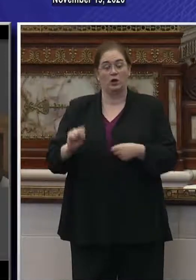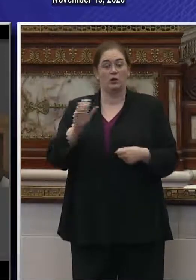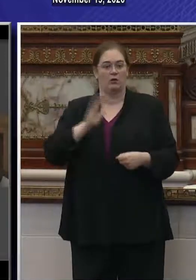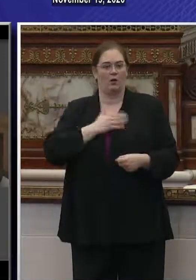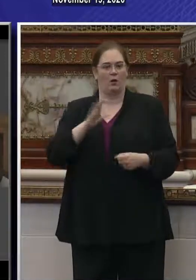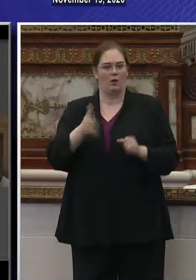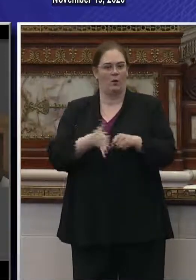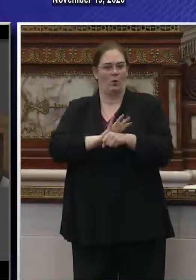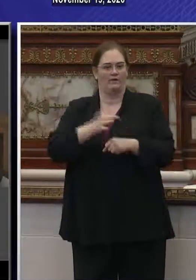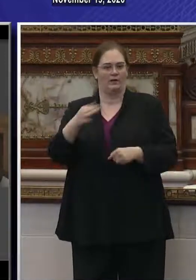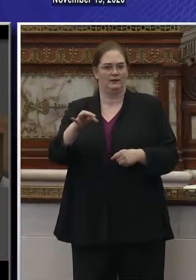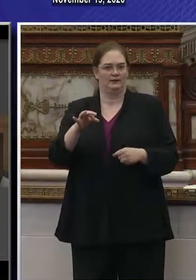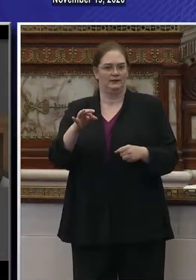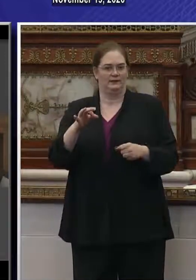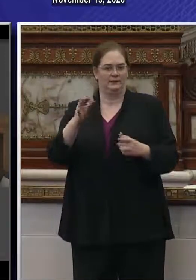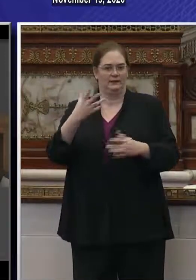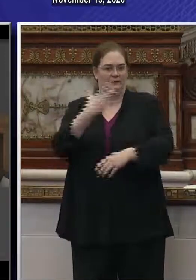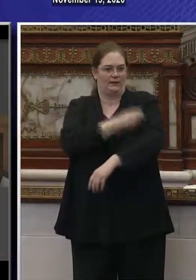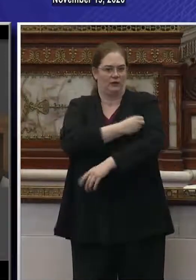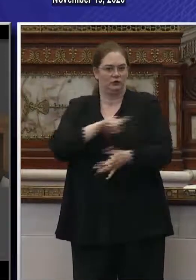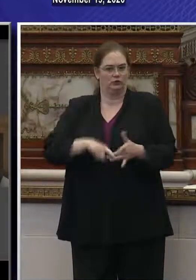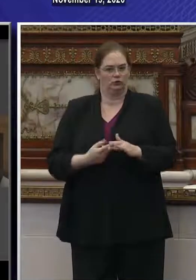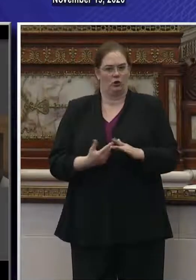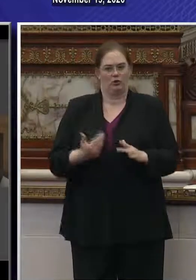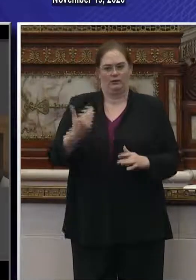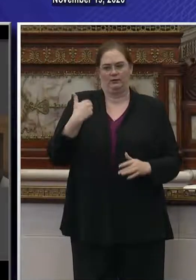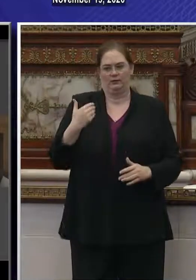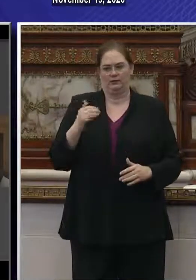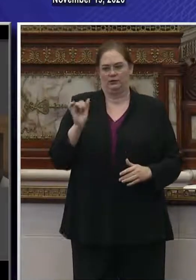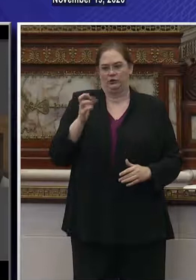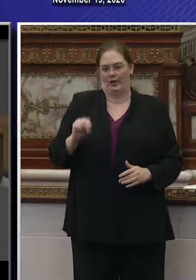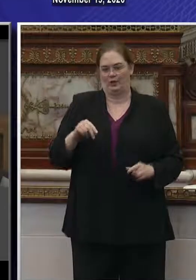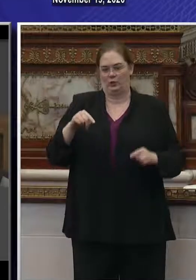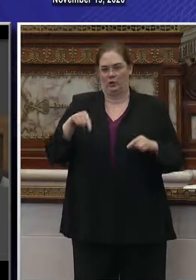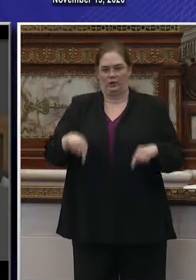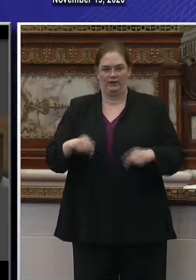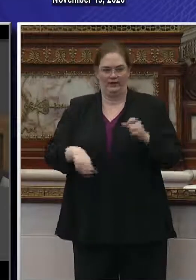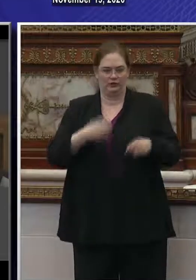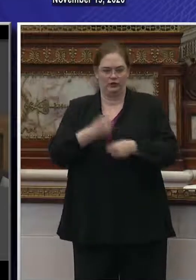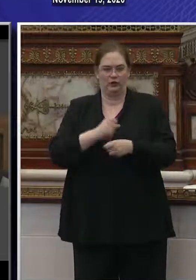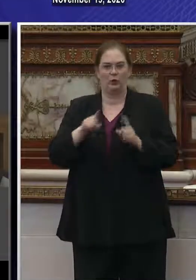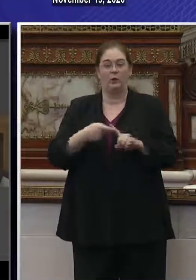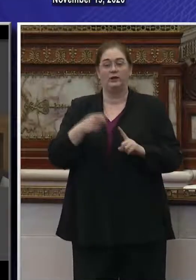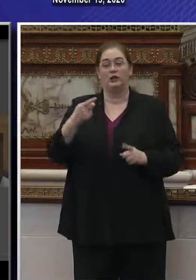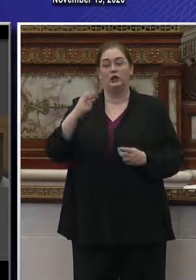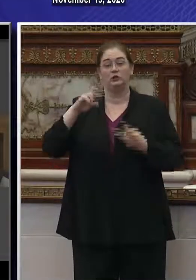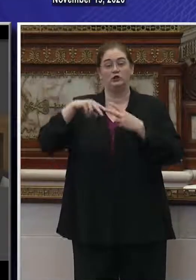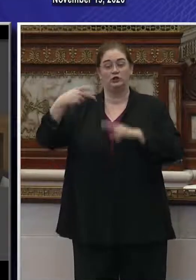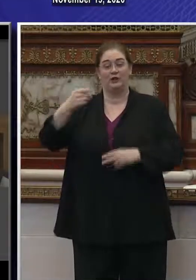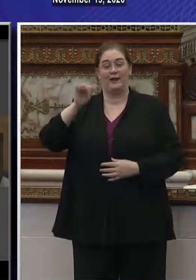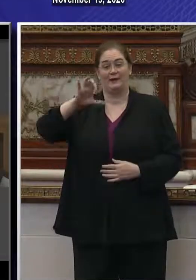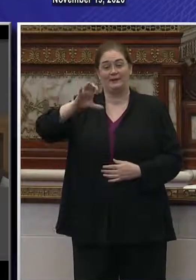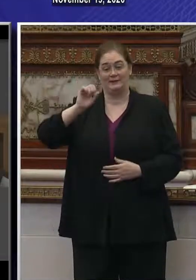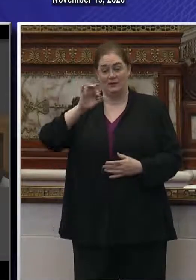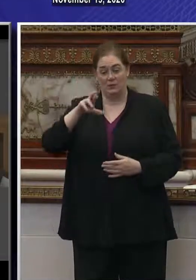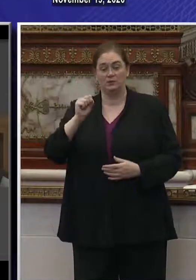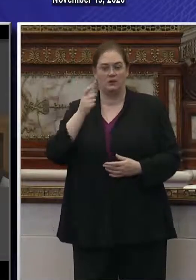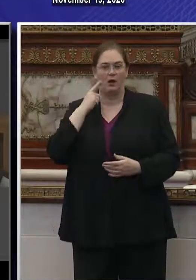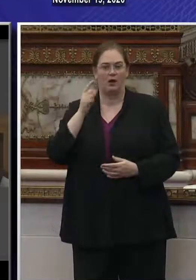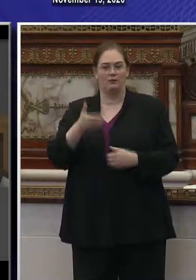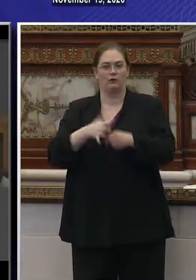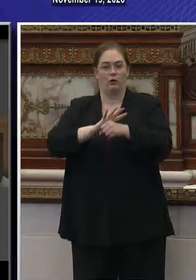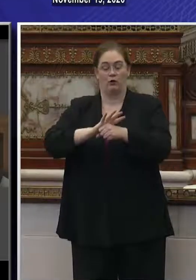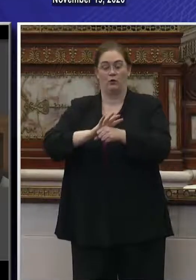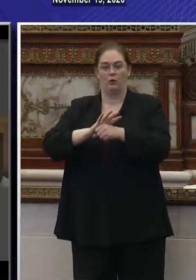our COVID-19 vaccine beginning in January of this year when the genetic sequence of coronavirus was released out